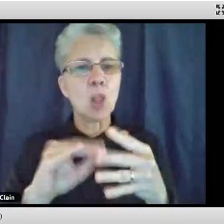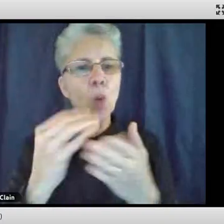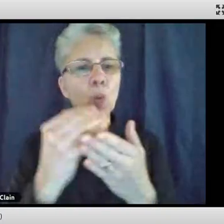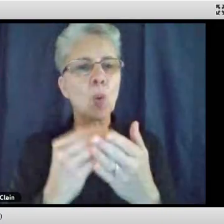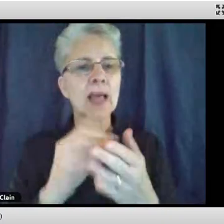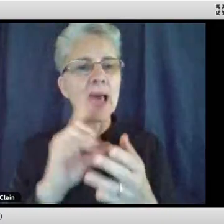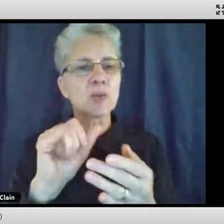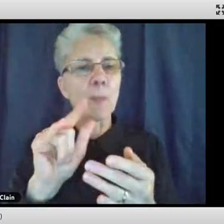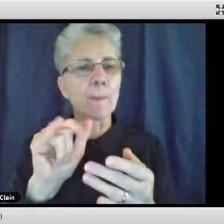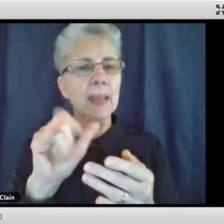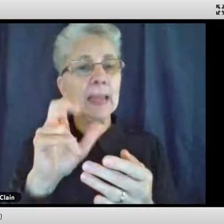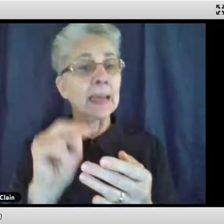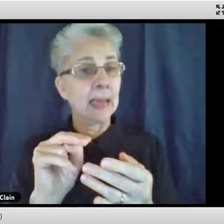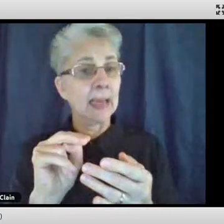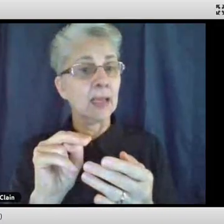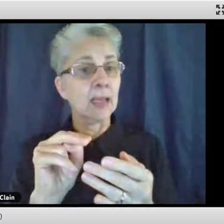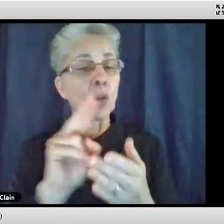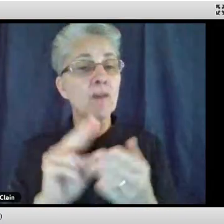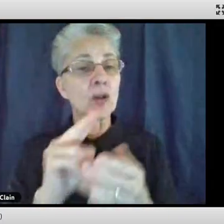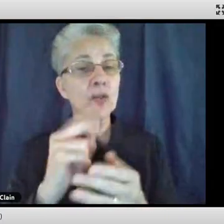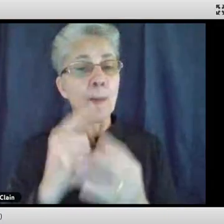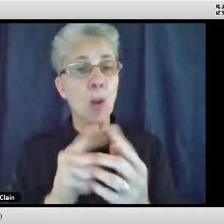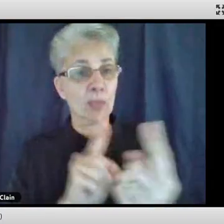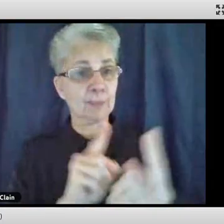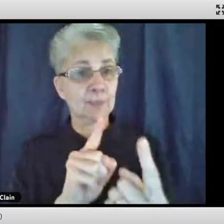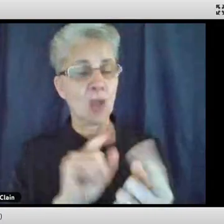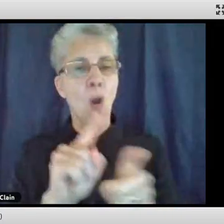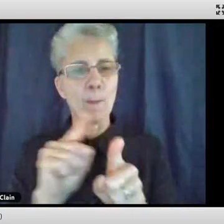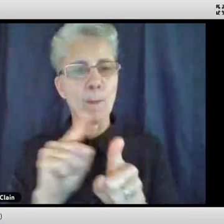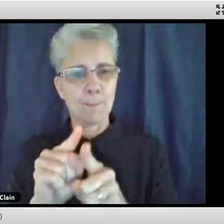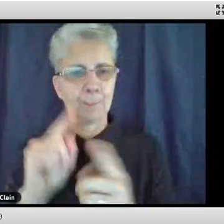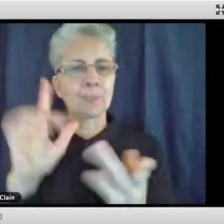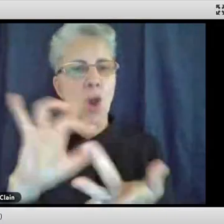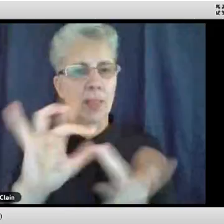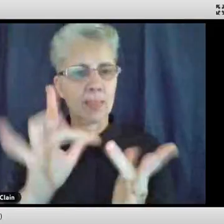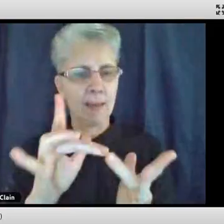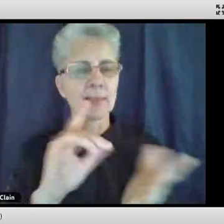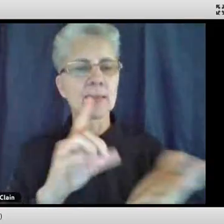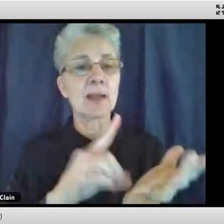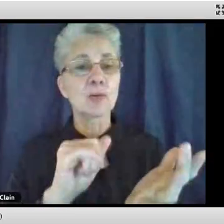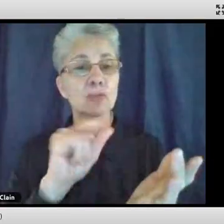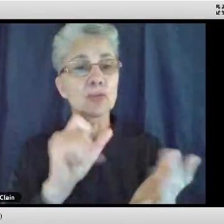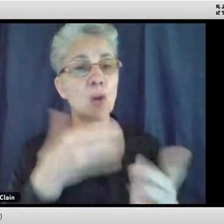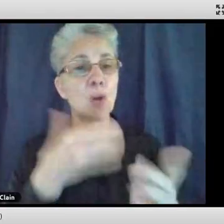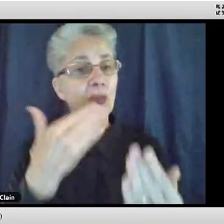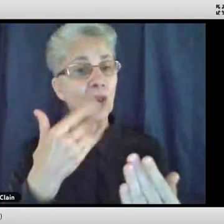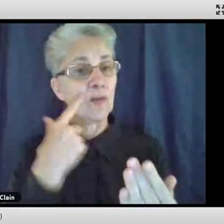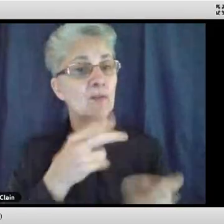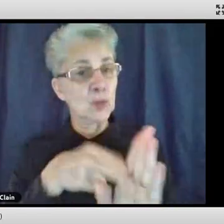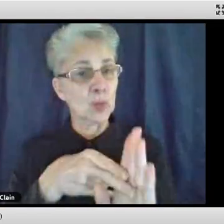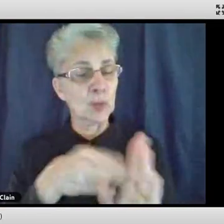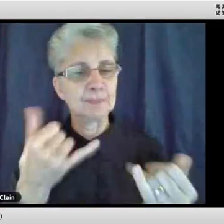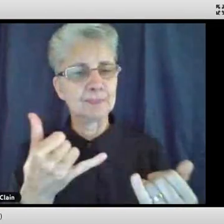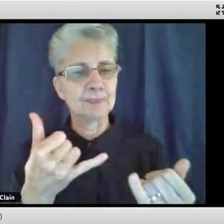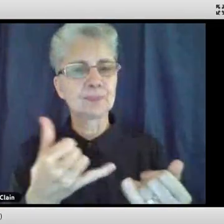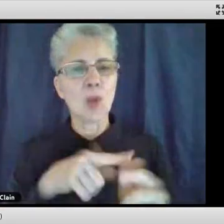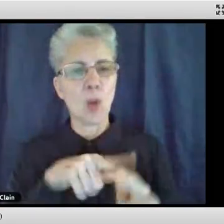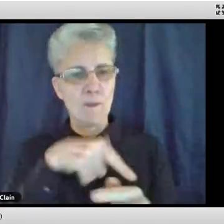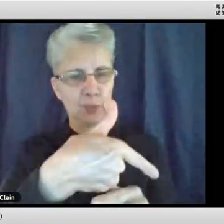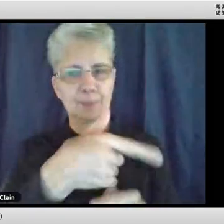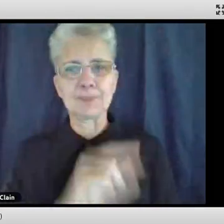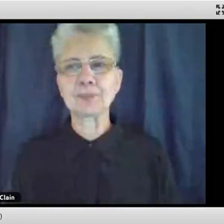advanced cataloging courses at Dominican University, both face-to-face and online. Dr. Snow, thank you for